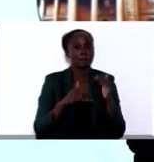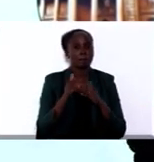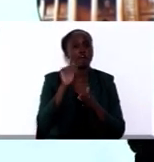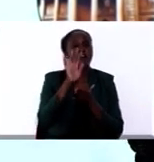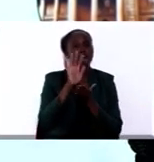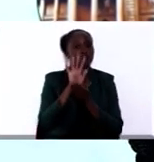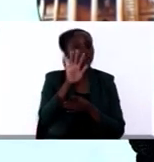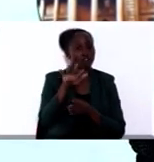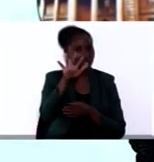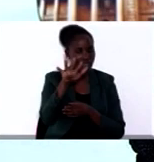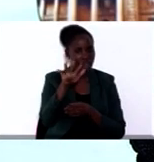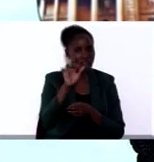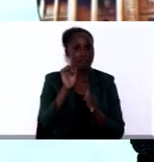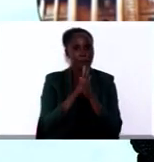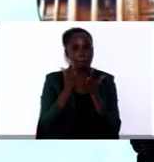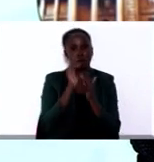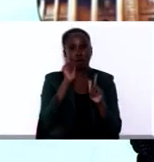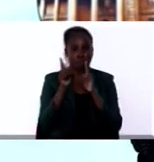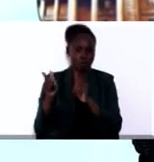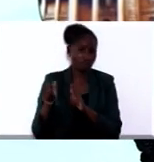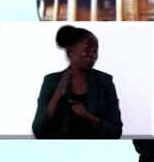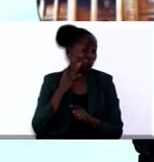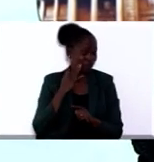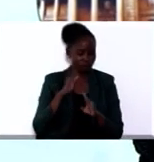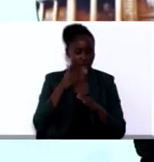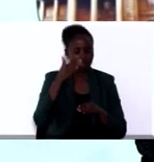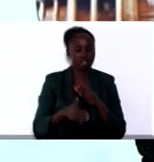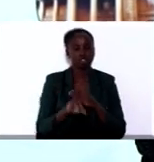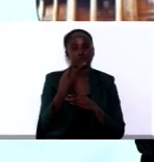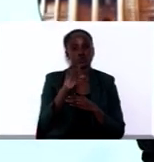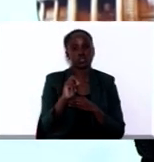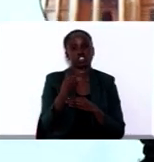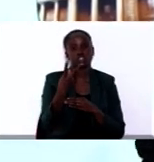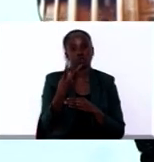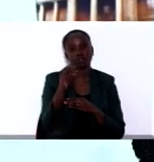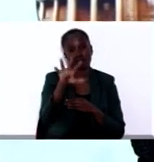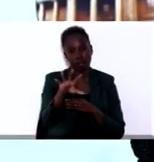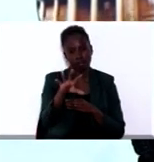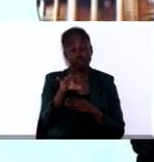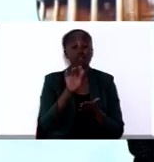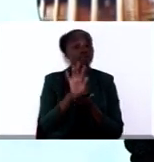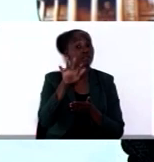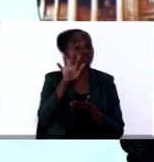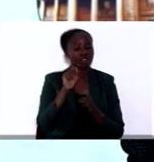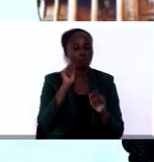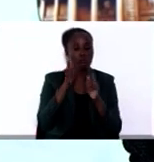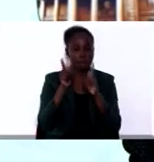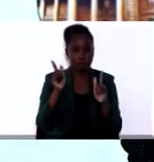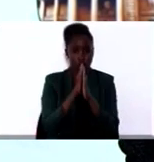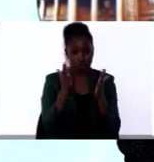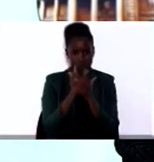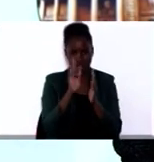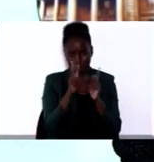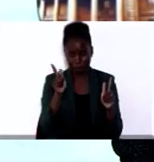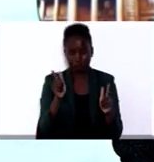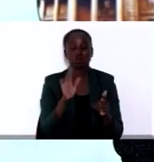We will build 15 libraries by the end of 2025. 15 libraries across the Gauteng